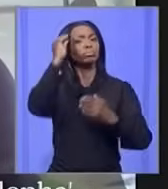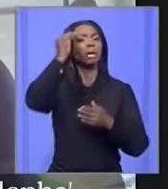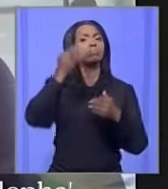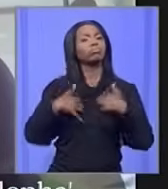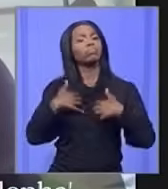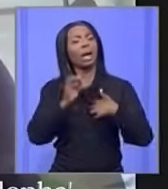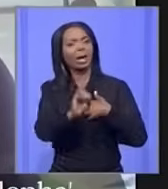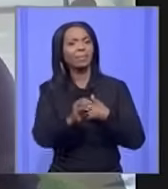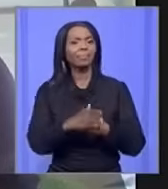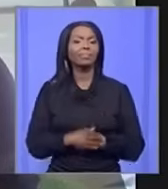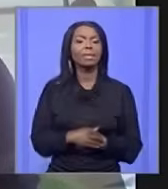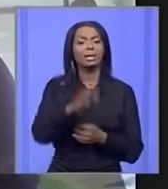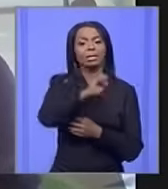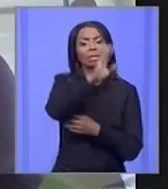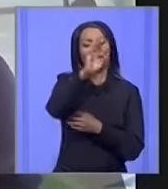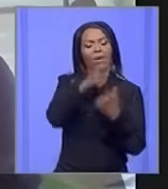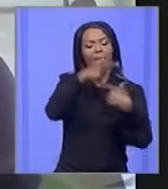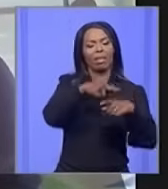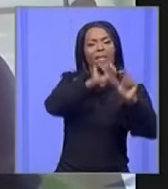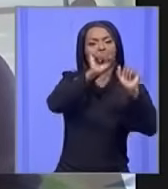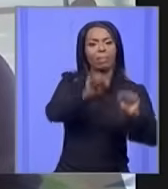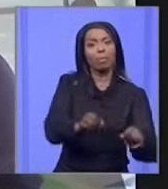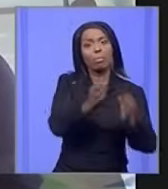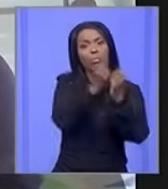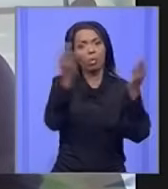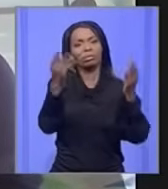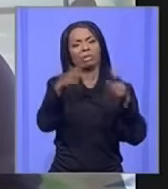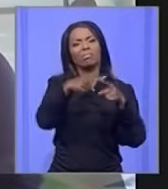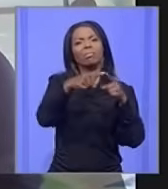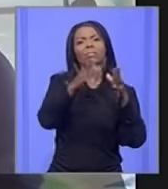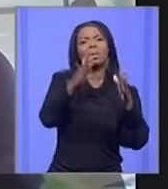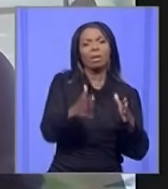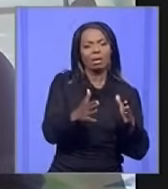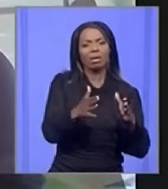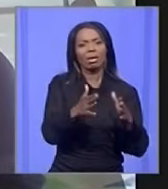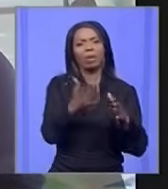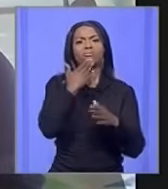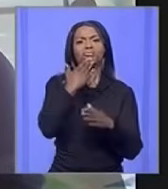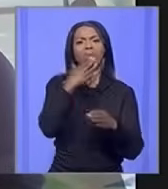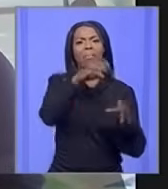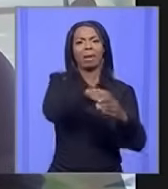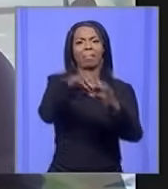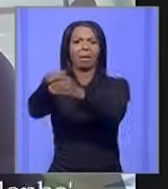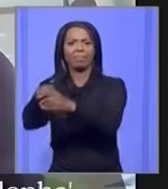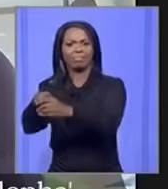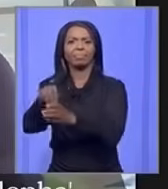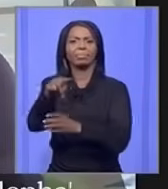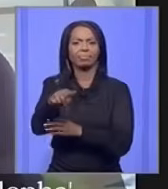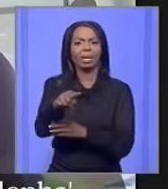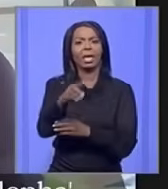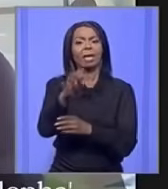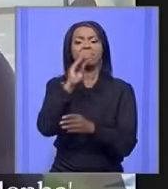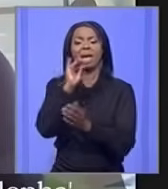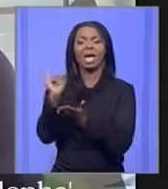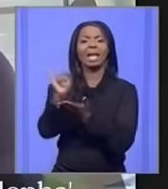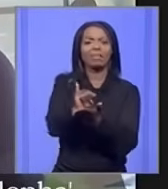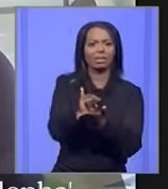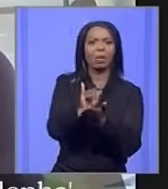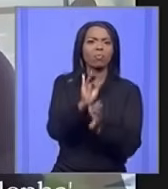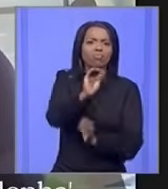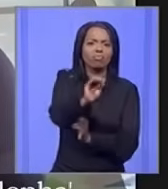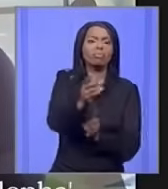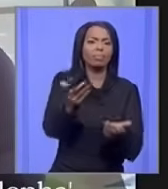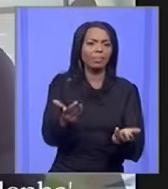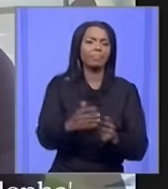majority-based South African league. You know, the majority of our players in playing 11s, and I think, you know, the investment back in South African cricket is that. I